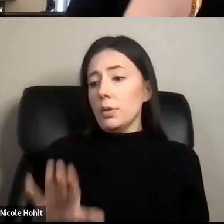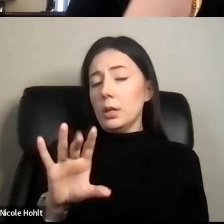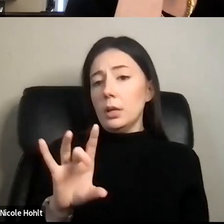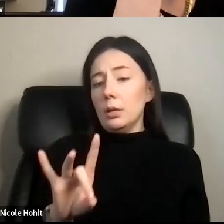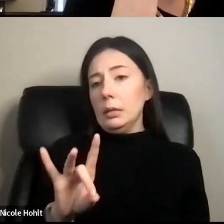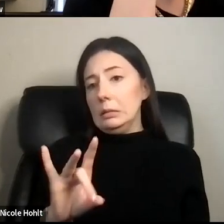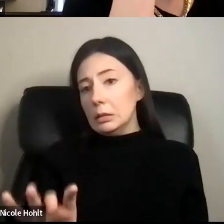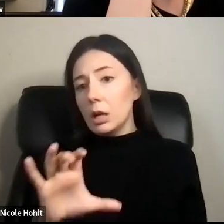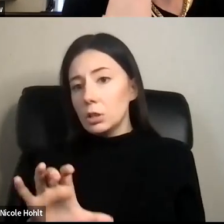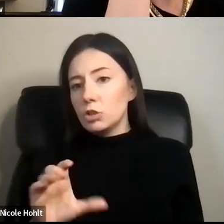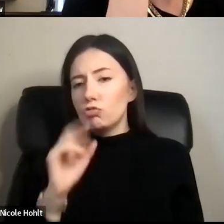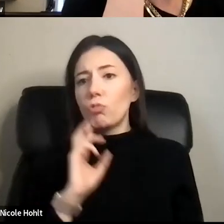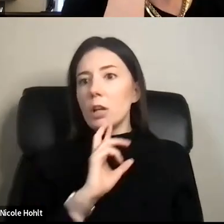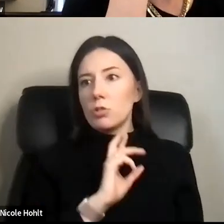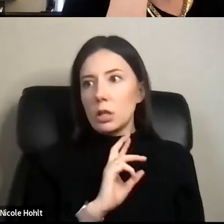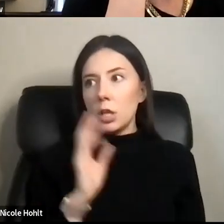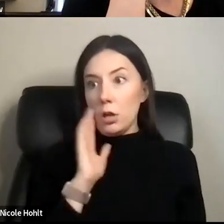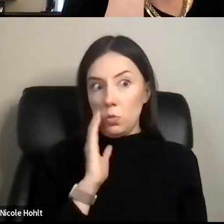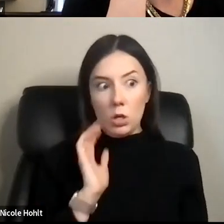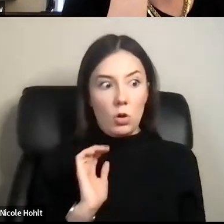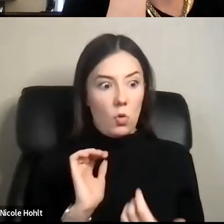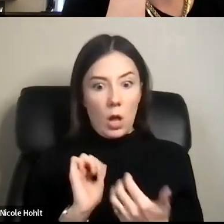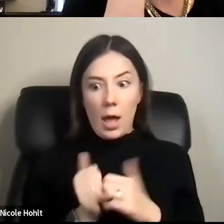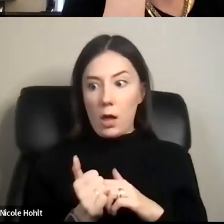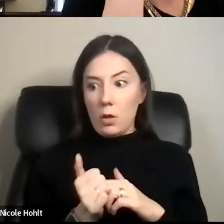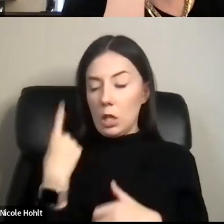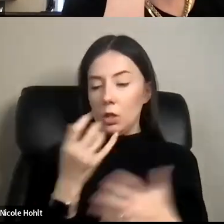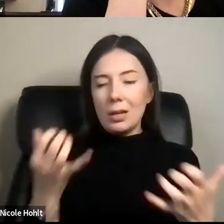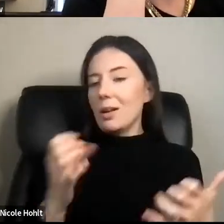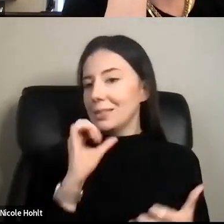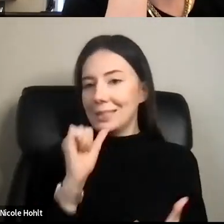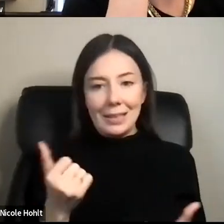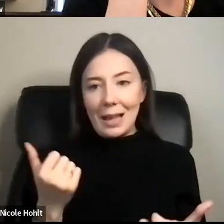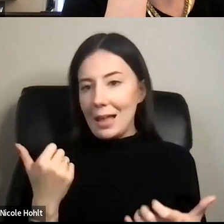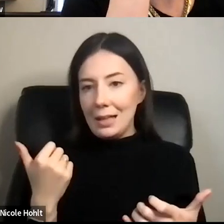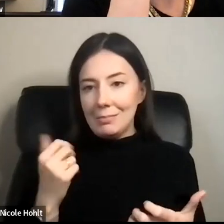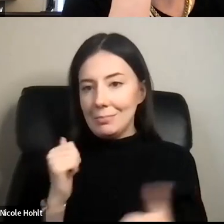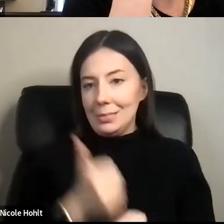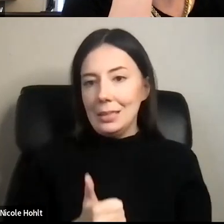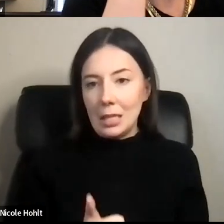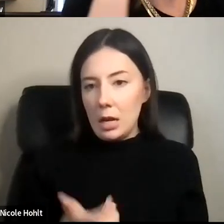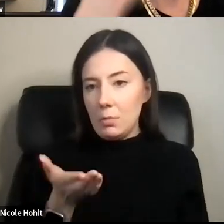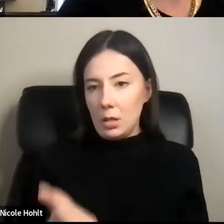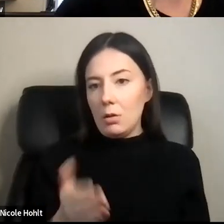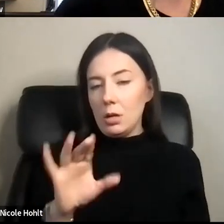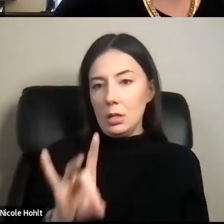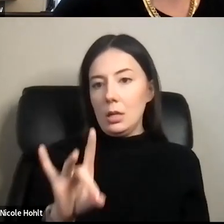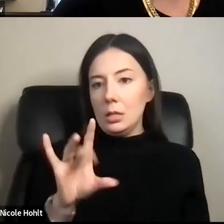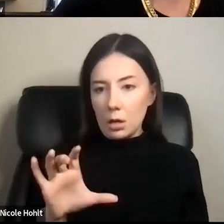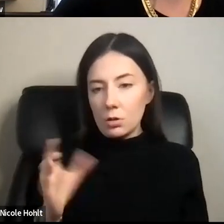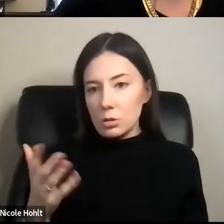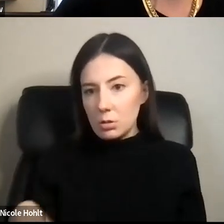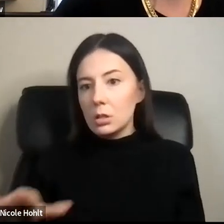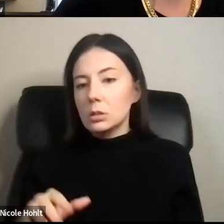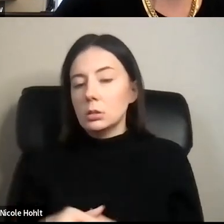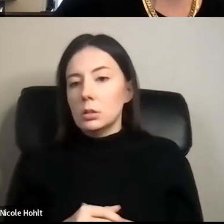them now did not exist in America, in the United States. The place for hospitality to take